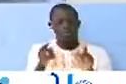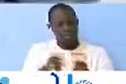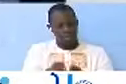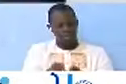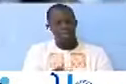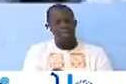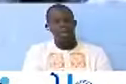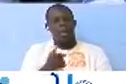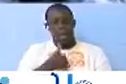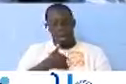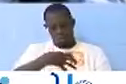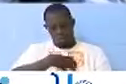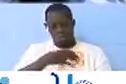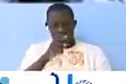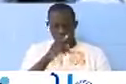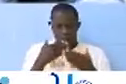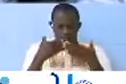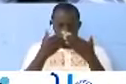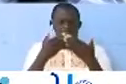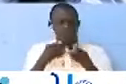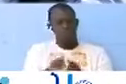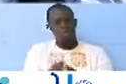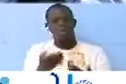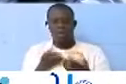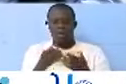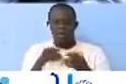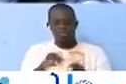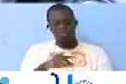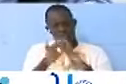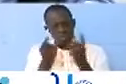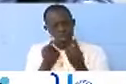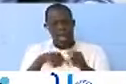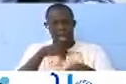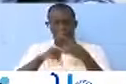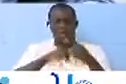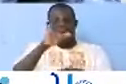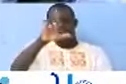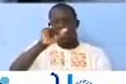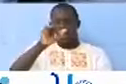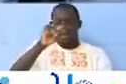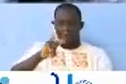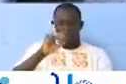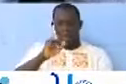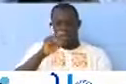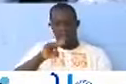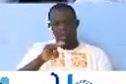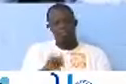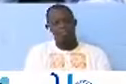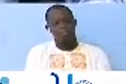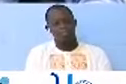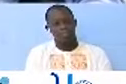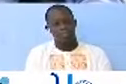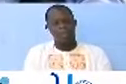I want you to give me or hint me something about Lamin. Because